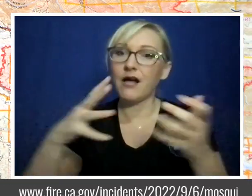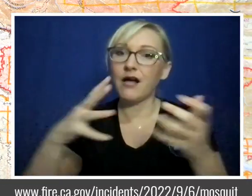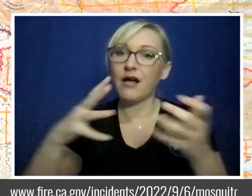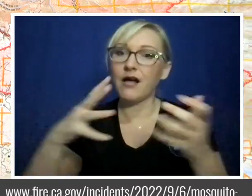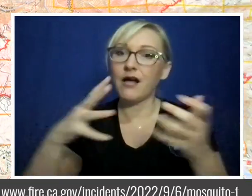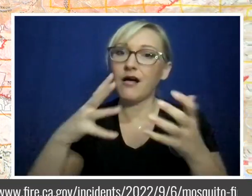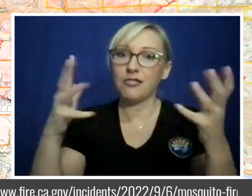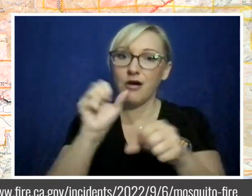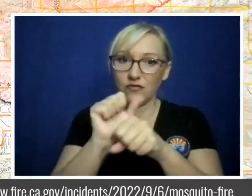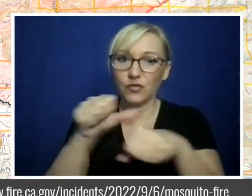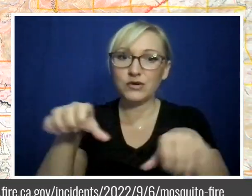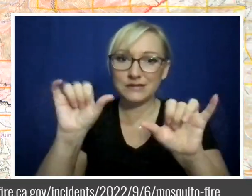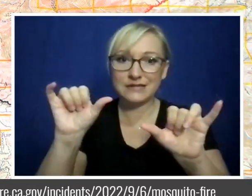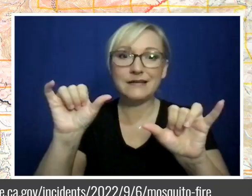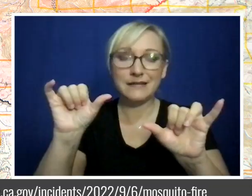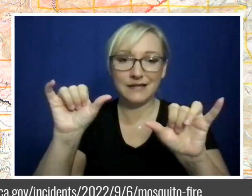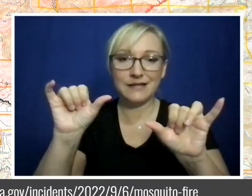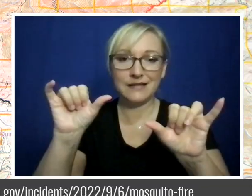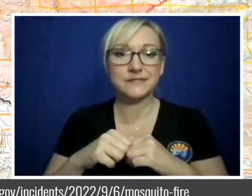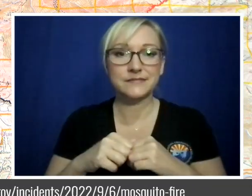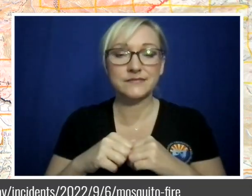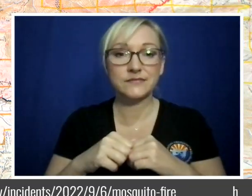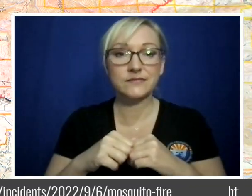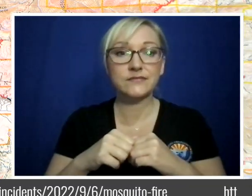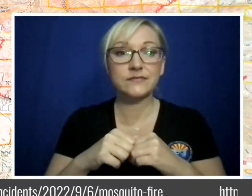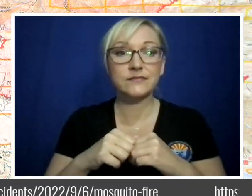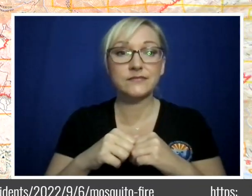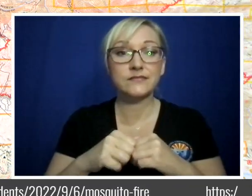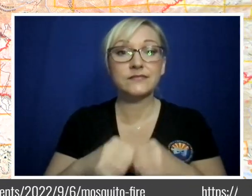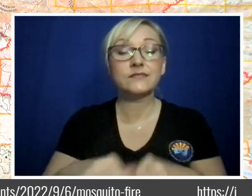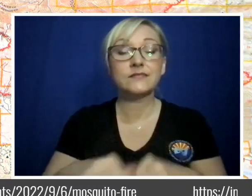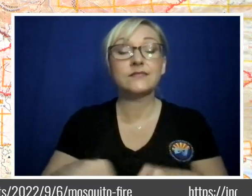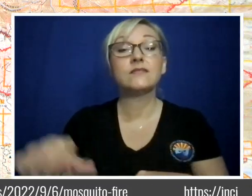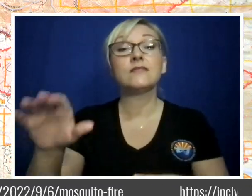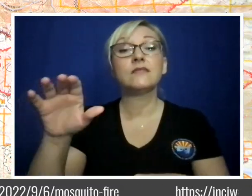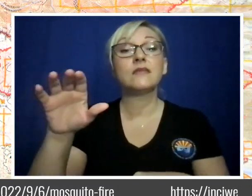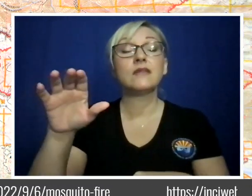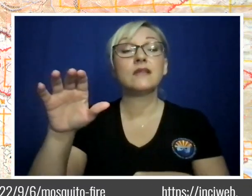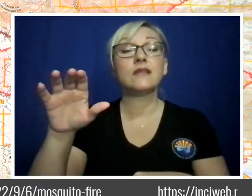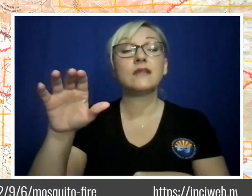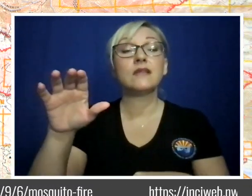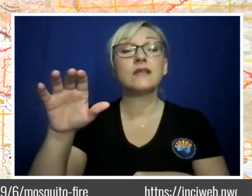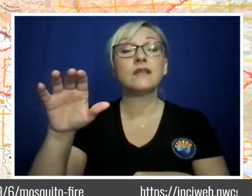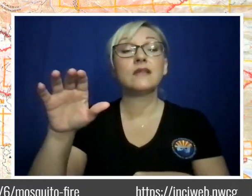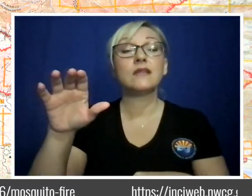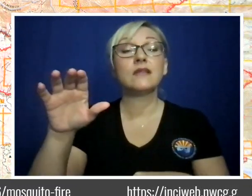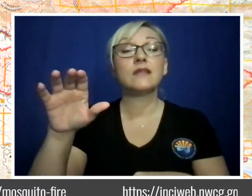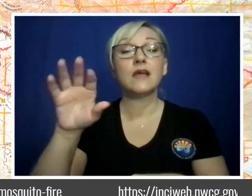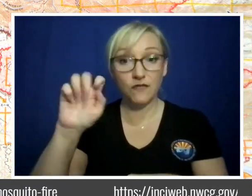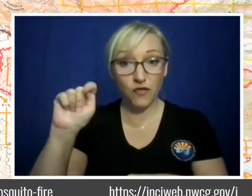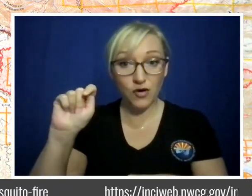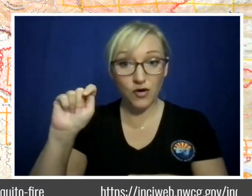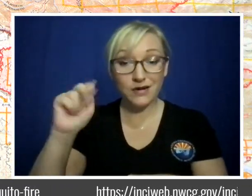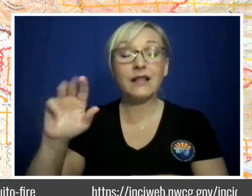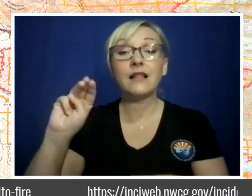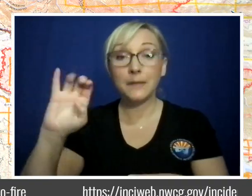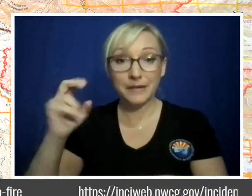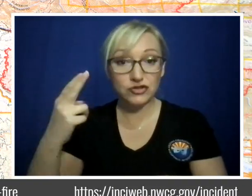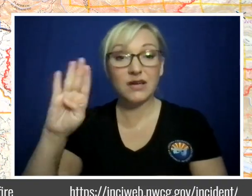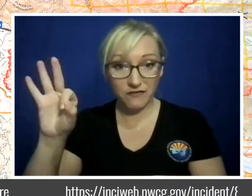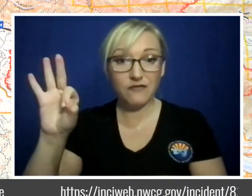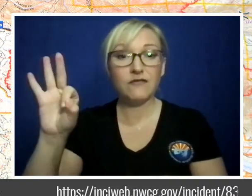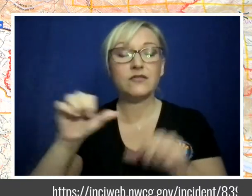community of Forest Hill and Michigan Bluff, we're continuing to mop up and patrol. When we talk about mop up, we talk